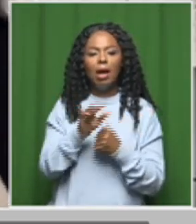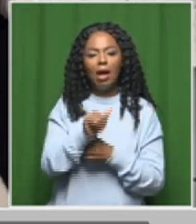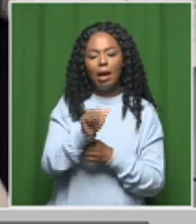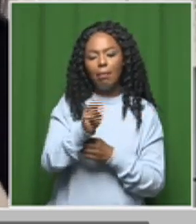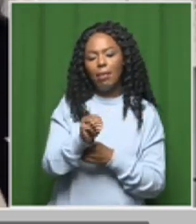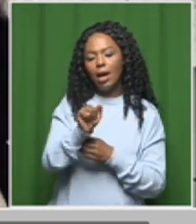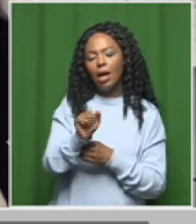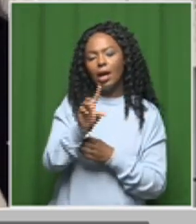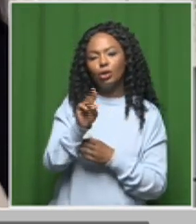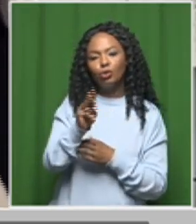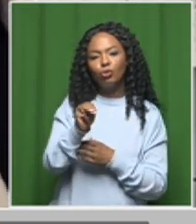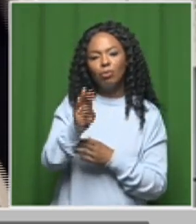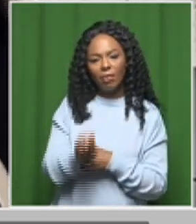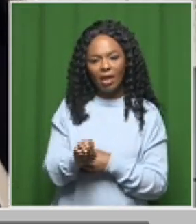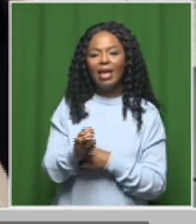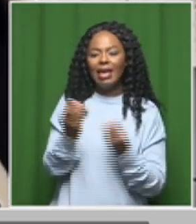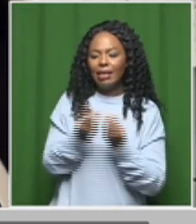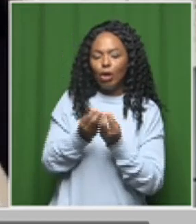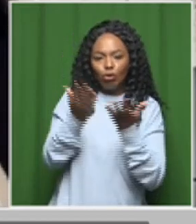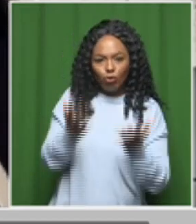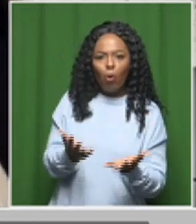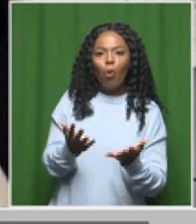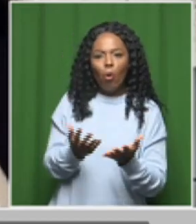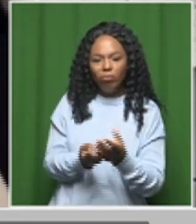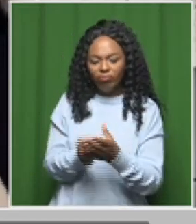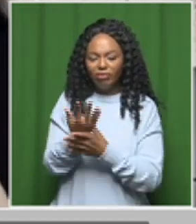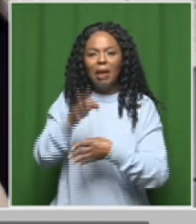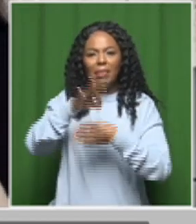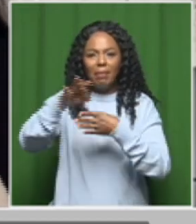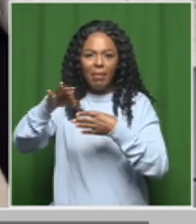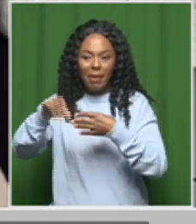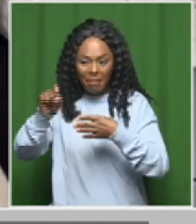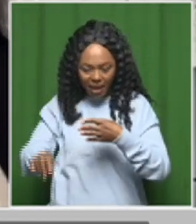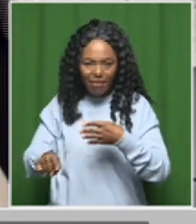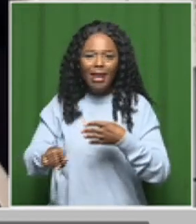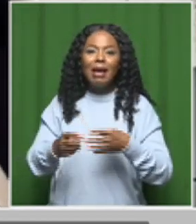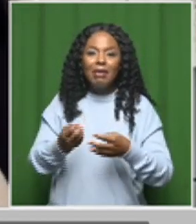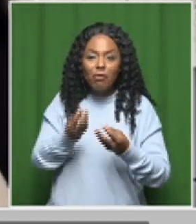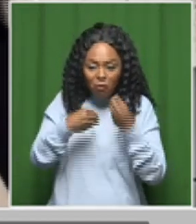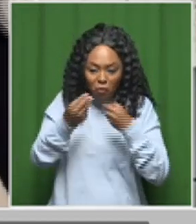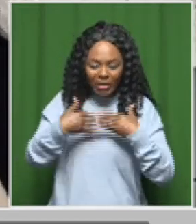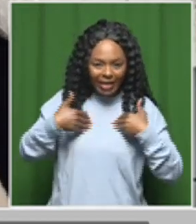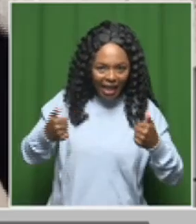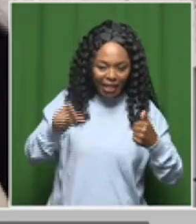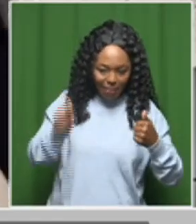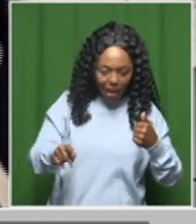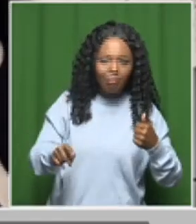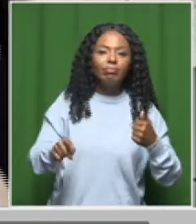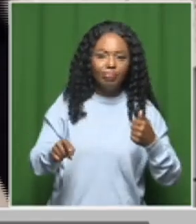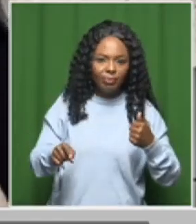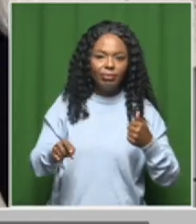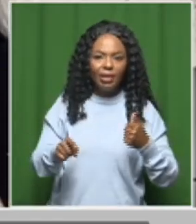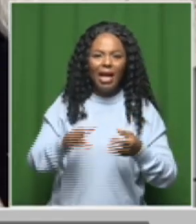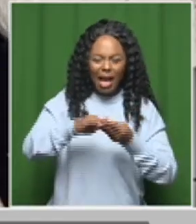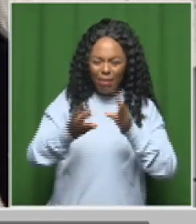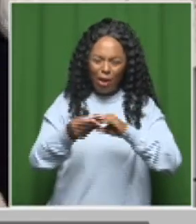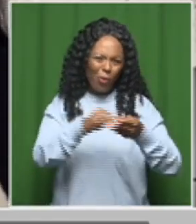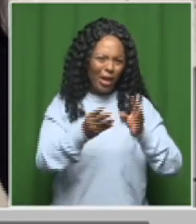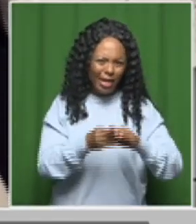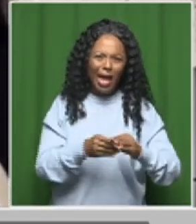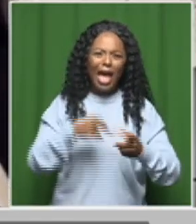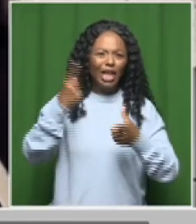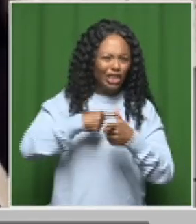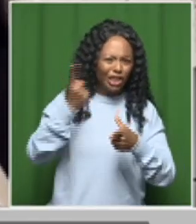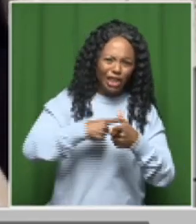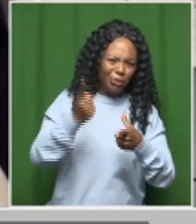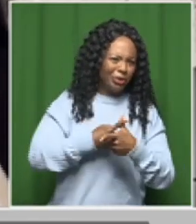have access to. Those are actually nutritious foods, as opposed to things such as amagwinya and your fried chips. So